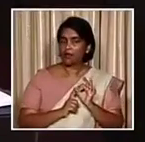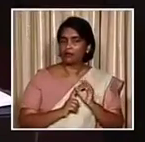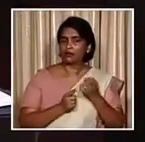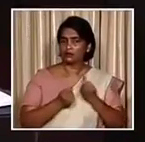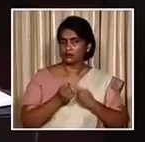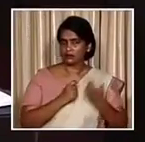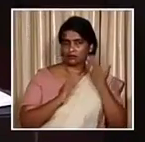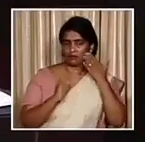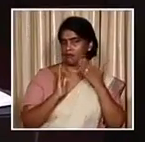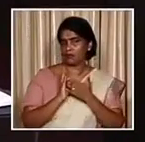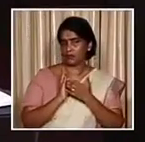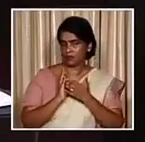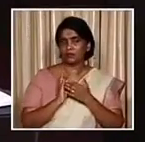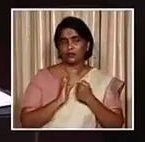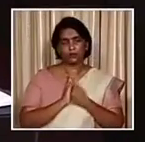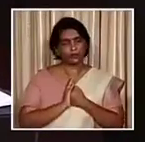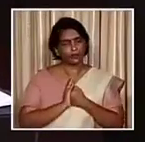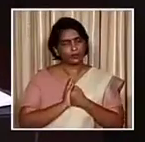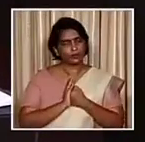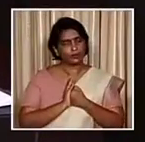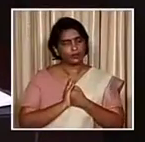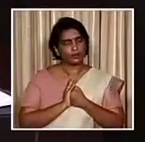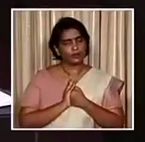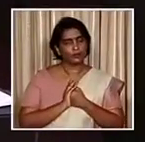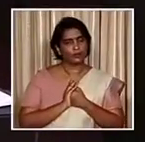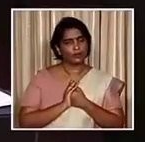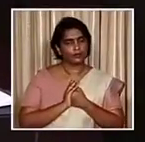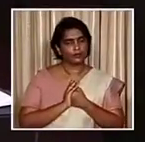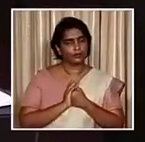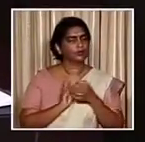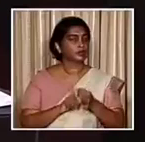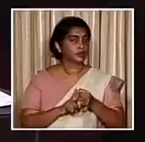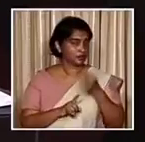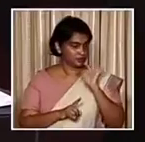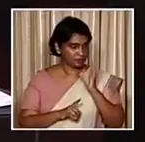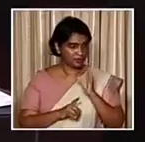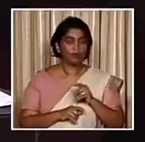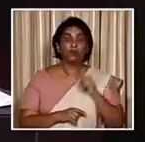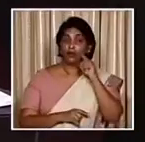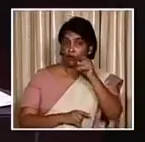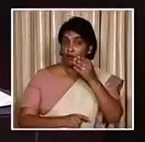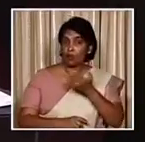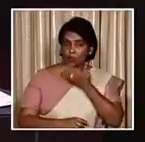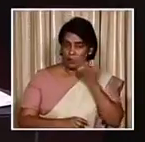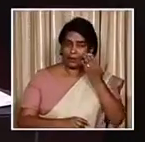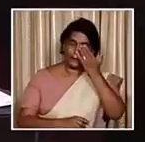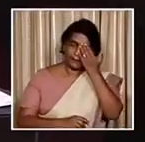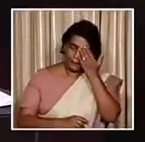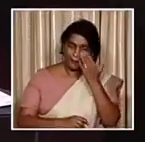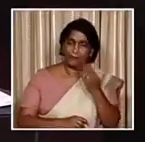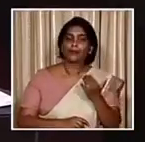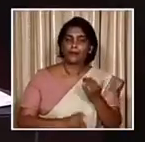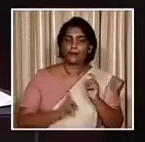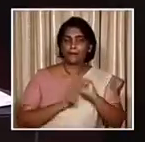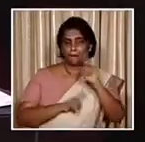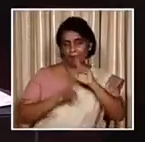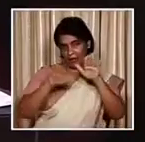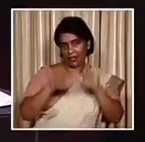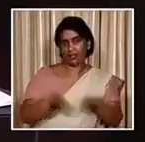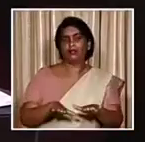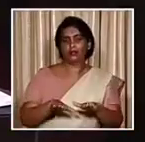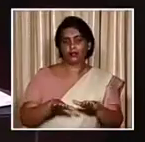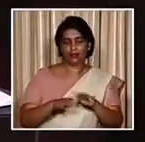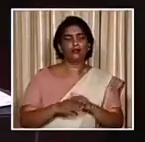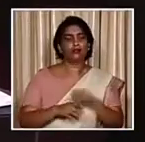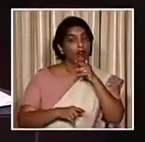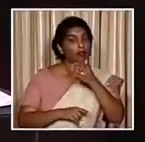Honorable President to remain, if possible, in Parliament so that he could take due recognition himself,